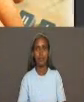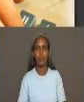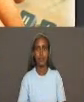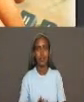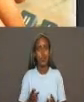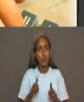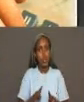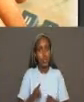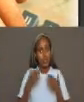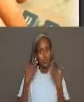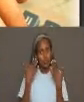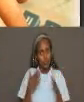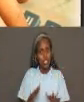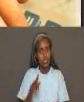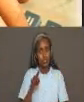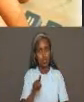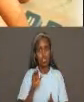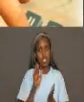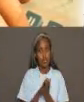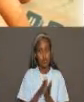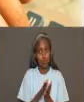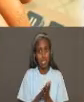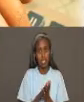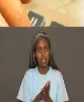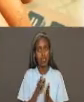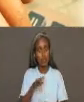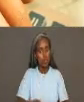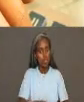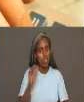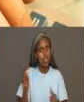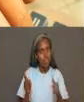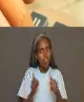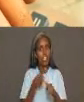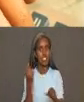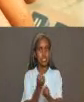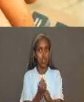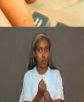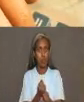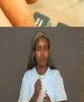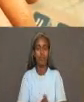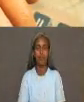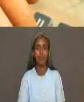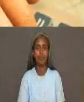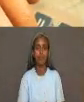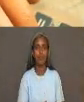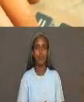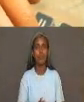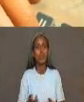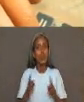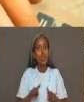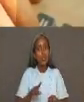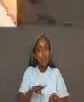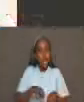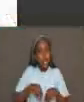When you have finished your schooling, you will get your first job. When you